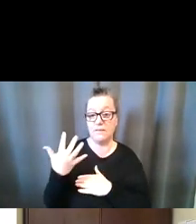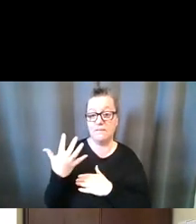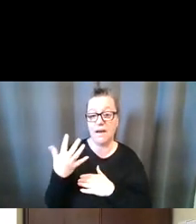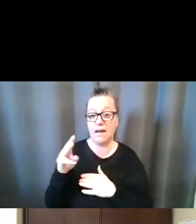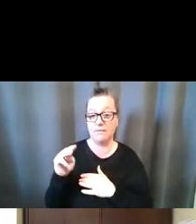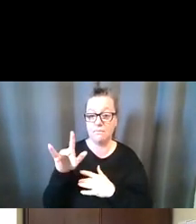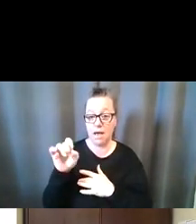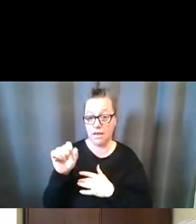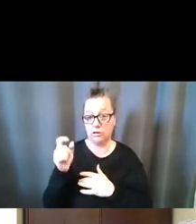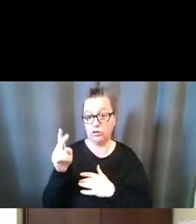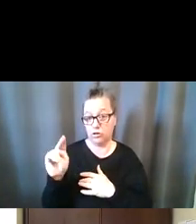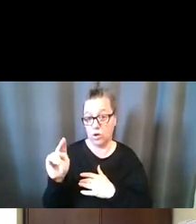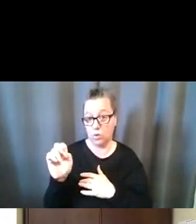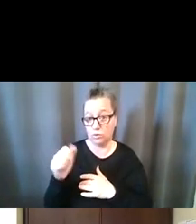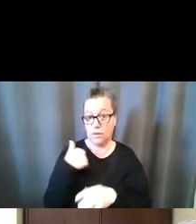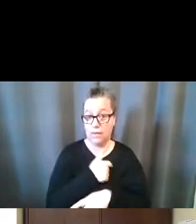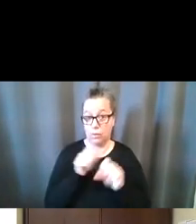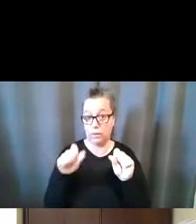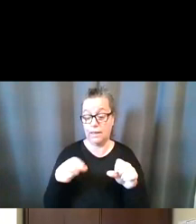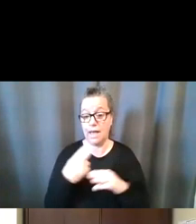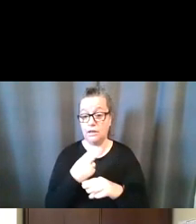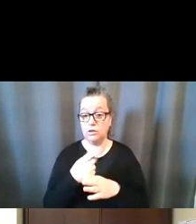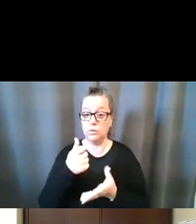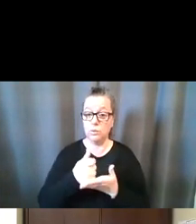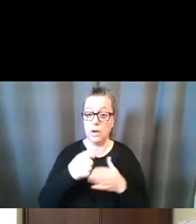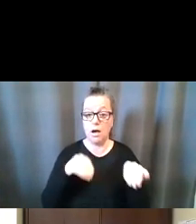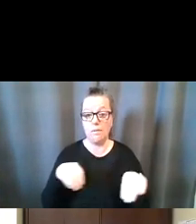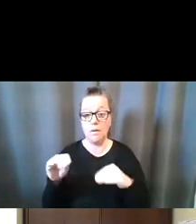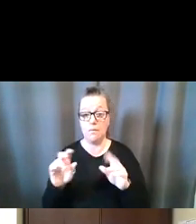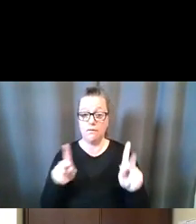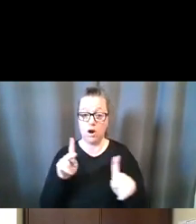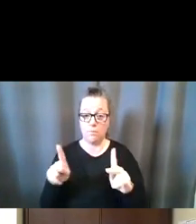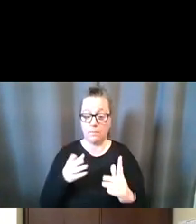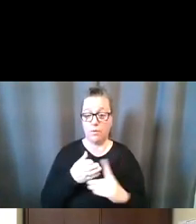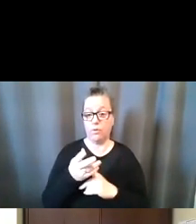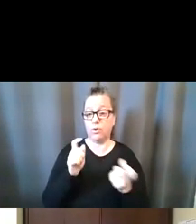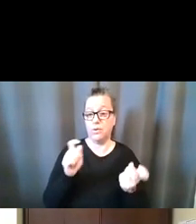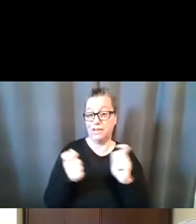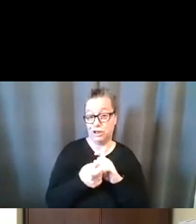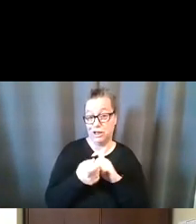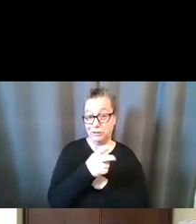milestones that we can use to help move our people through the change journeys they're facing.